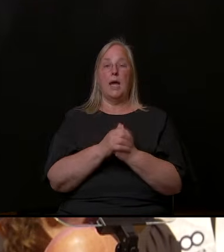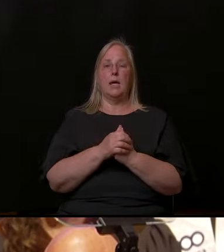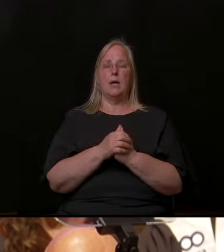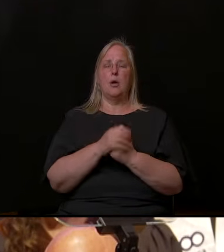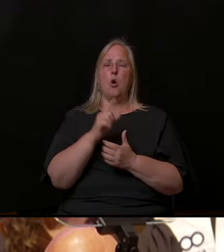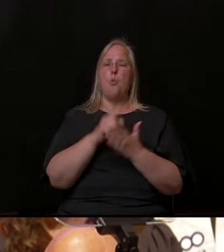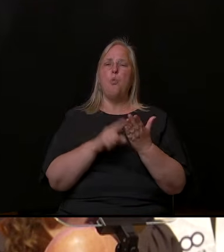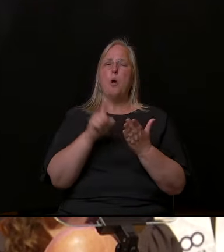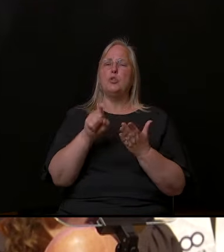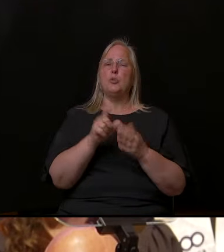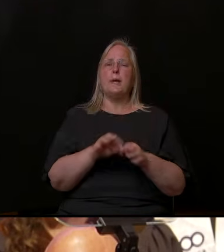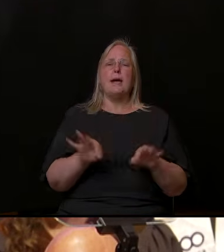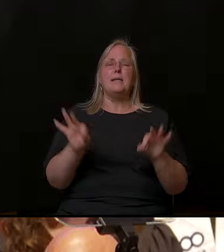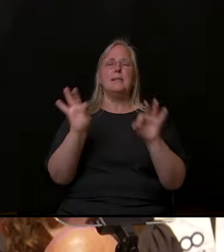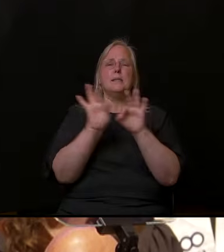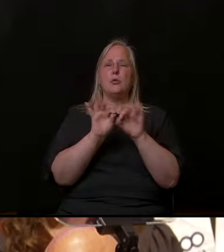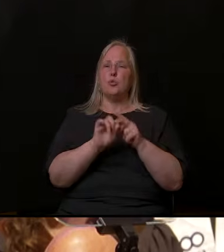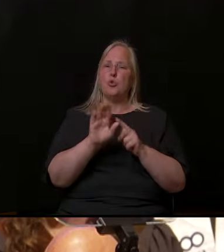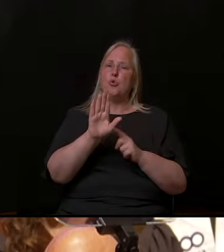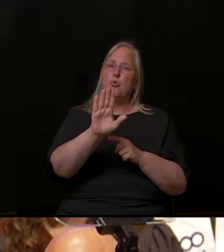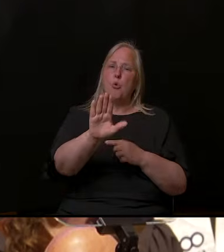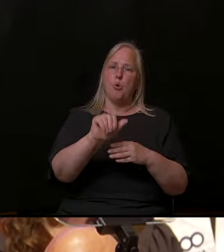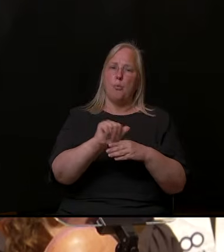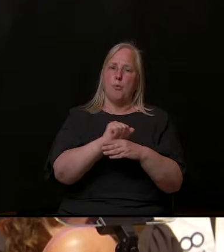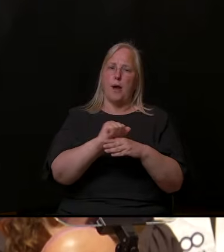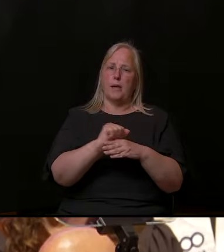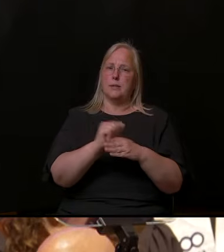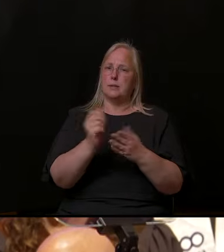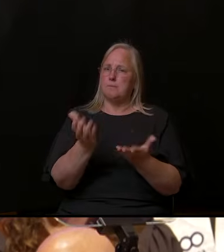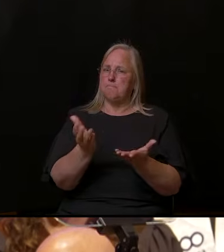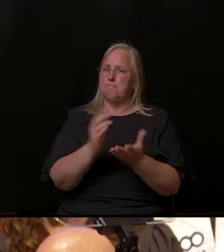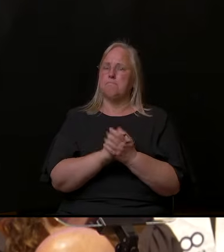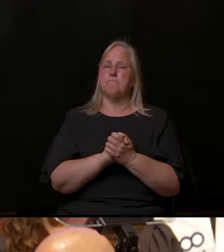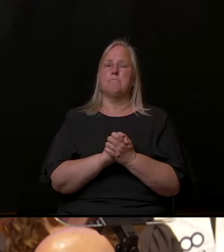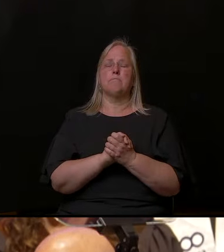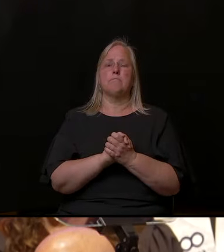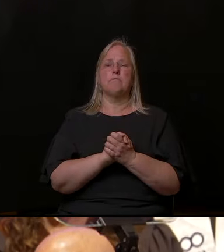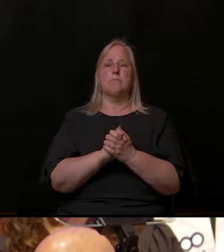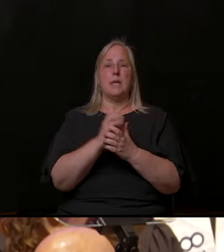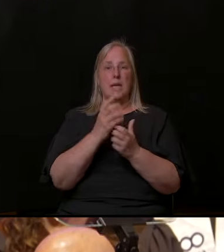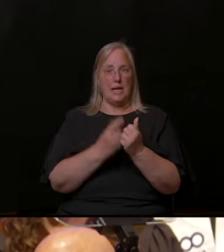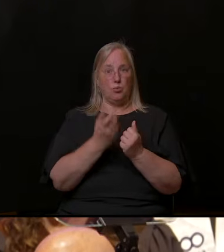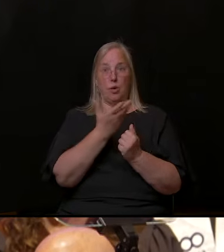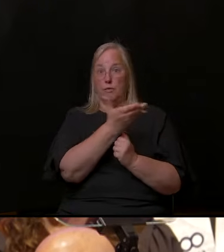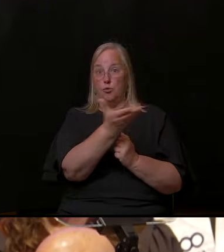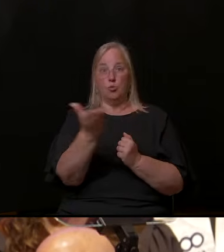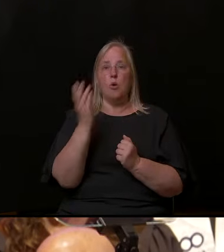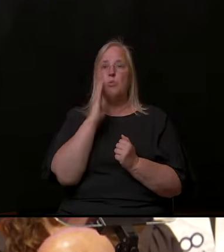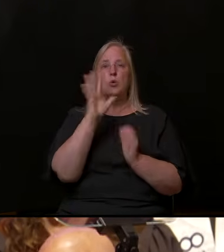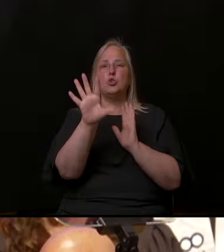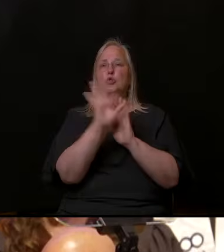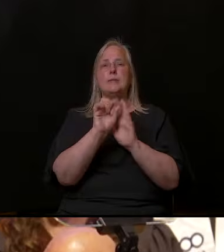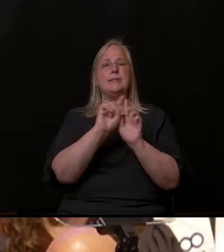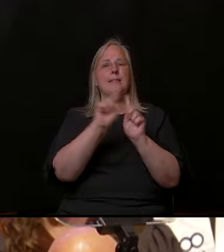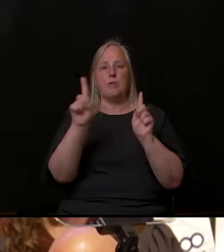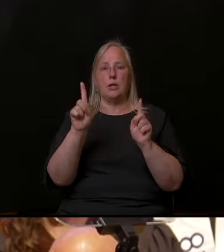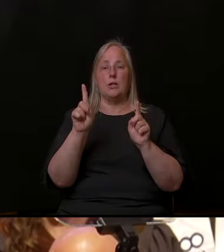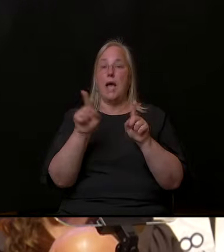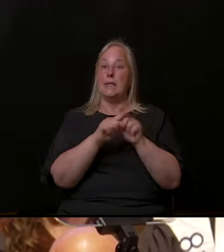be essential to your practice? And each of you will choose differently. As a